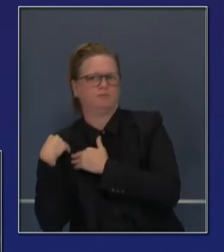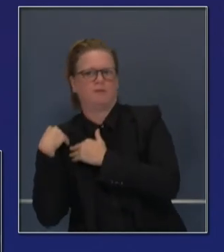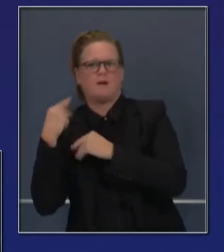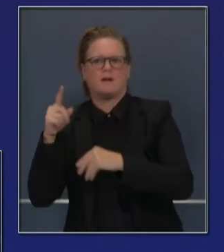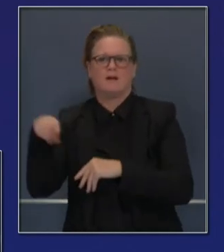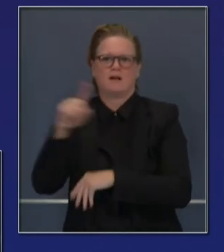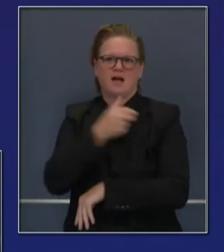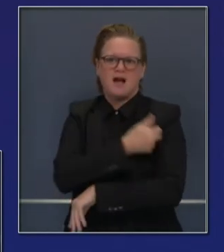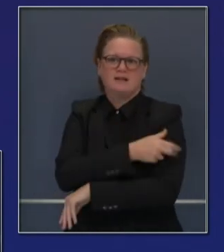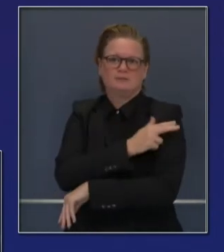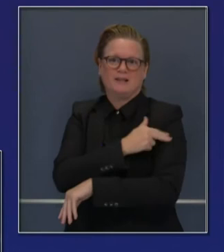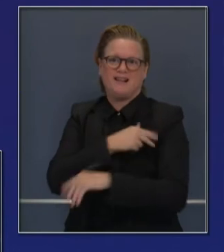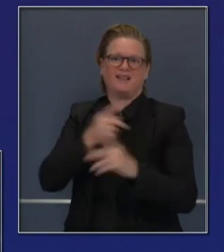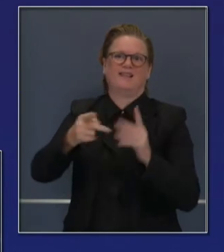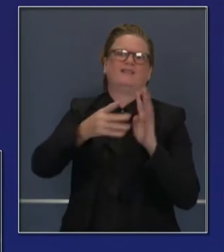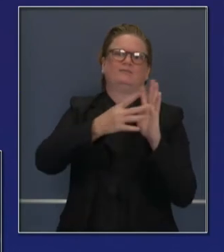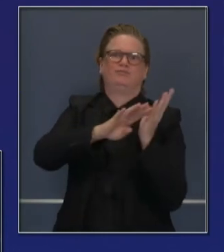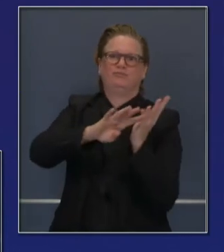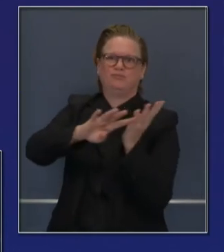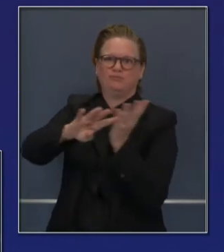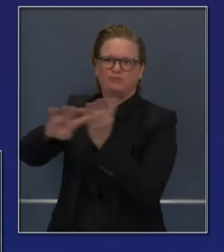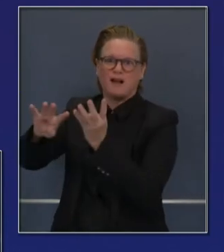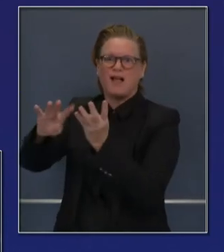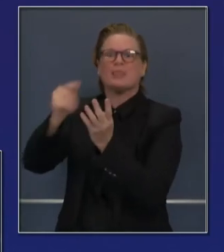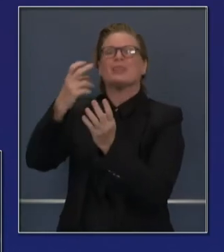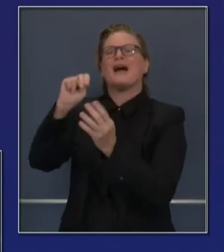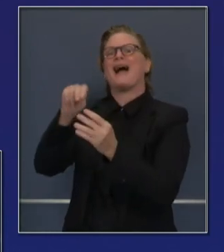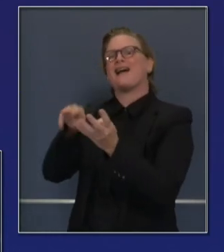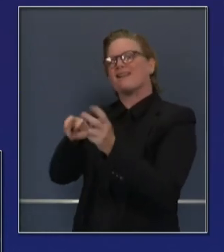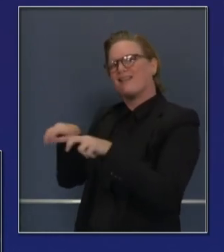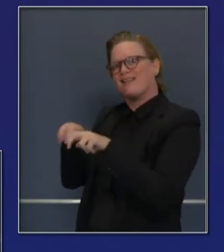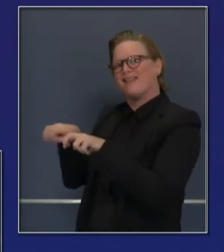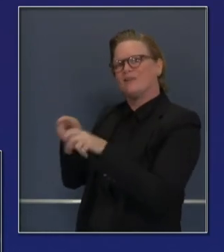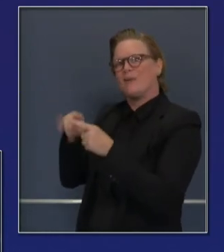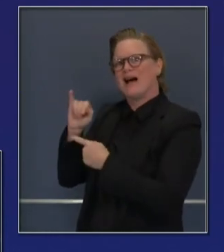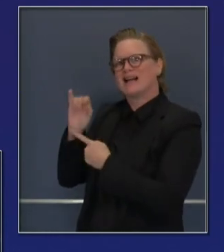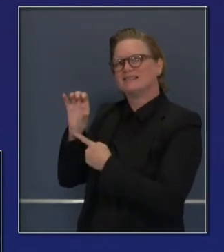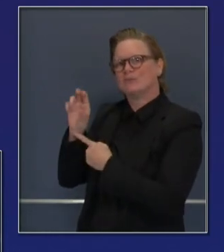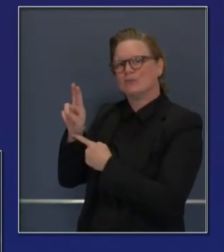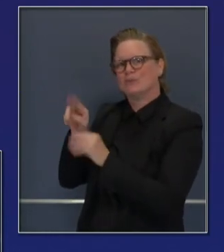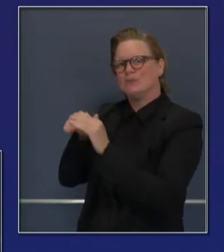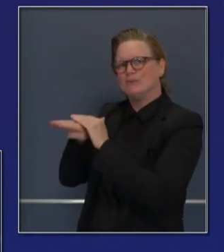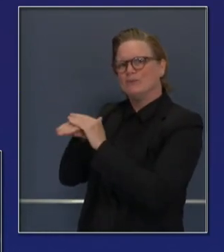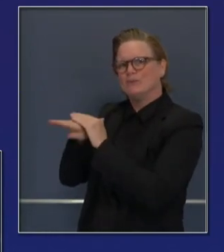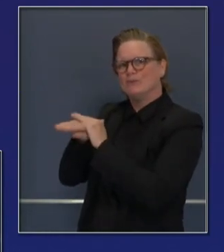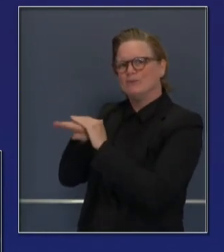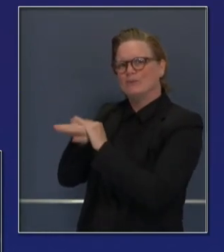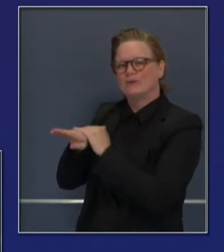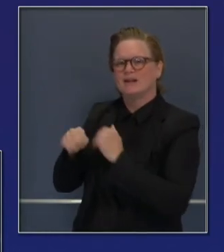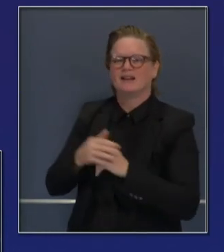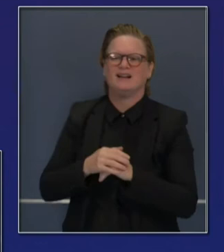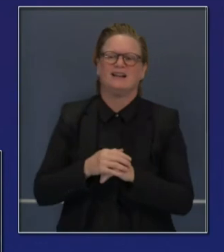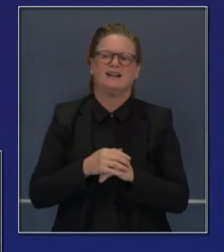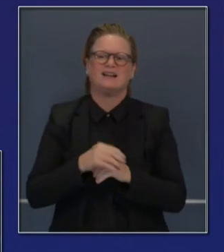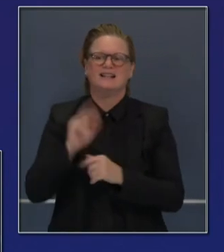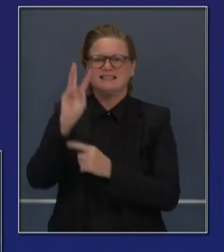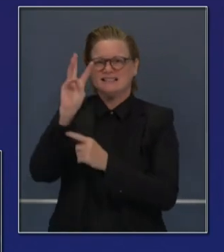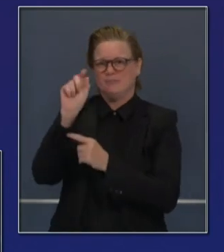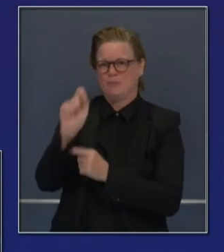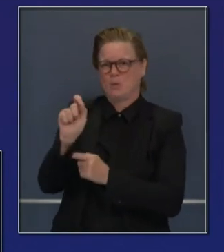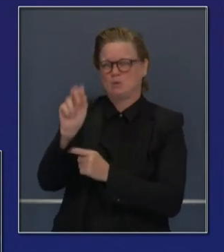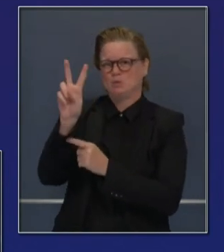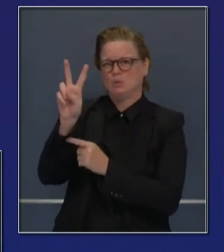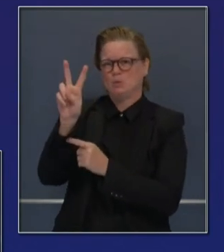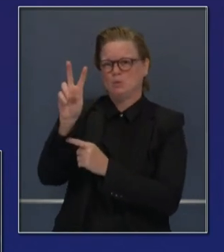do want just to note that 6.2% is not the highest the state